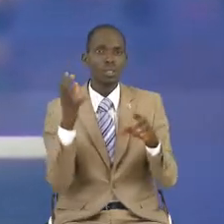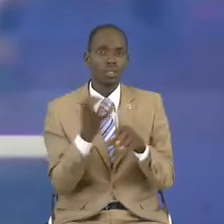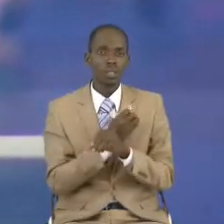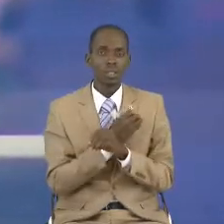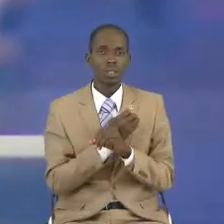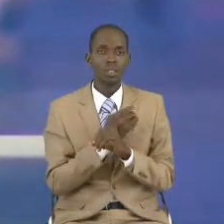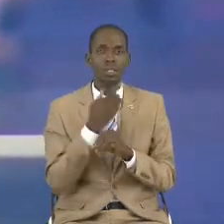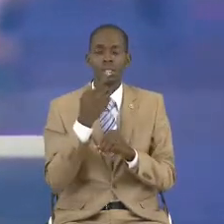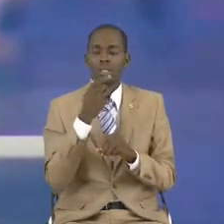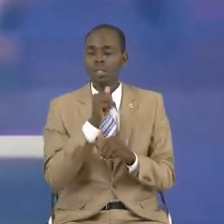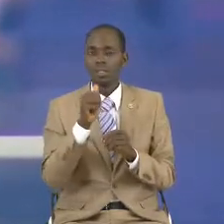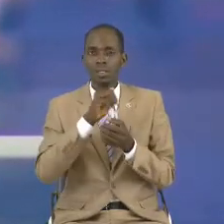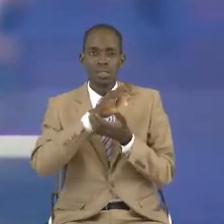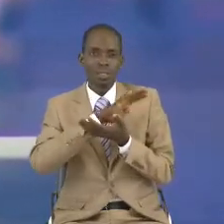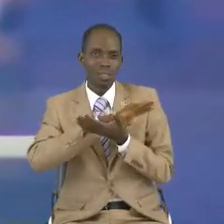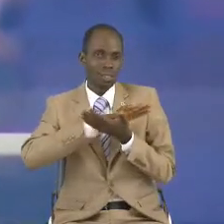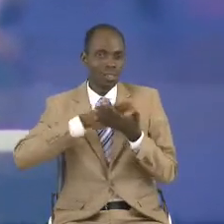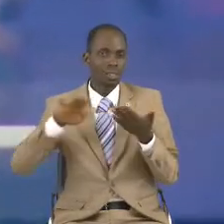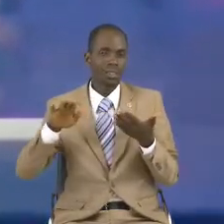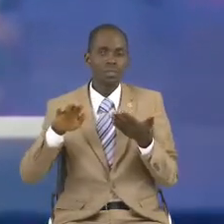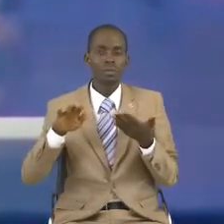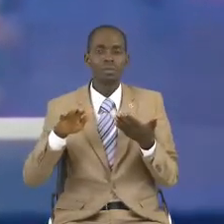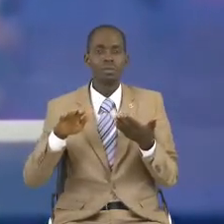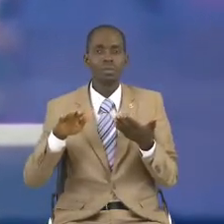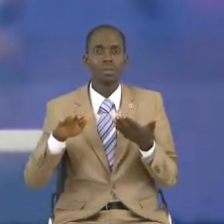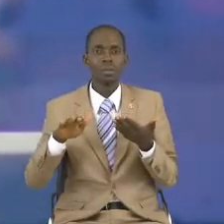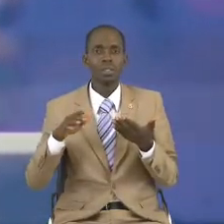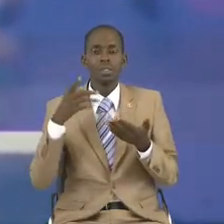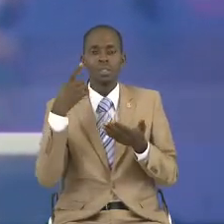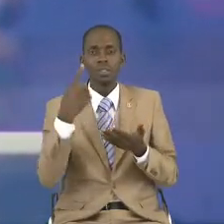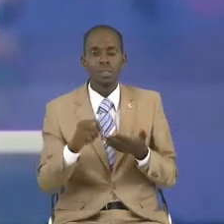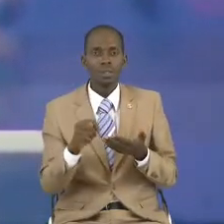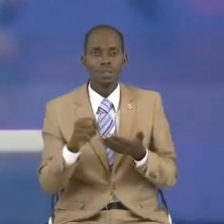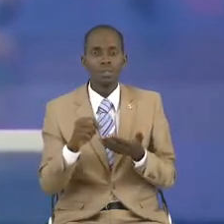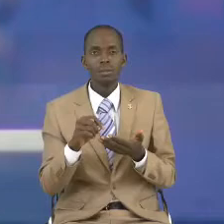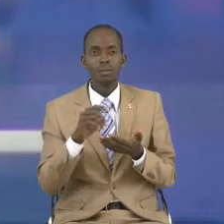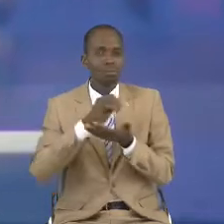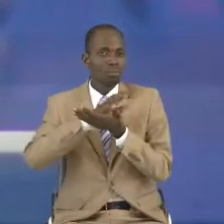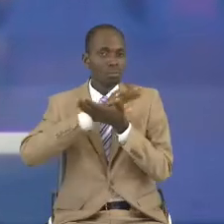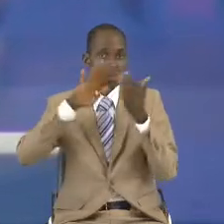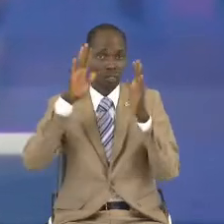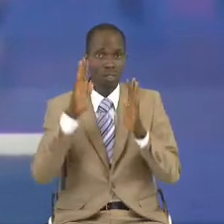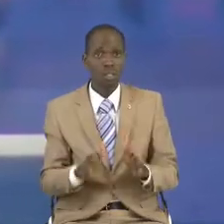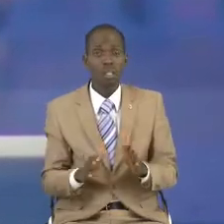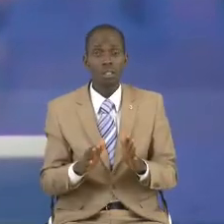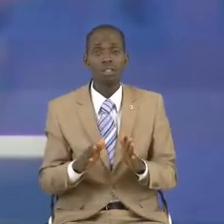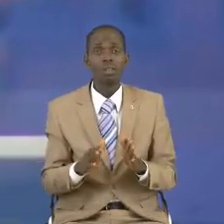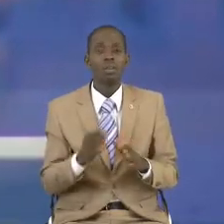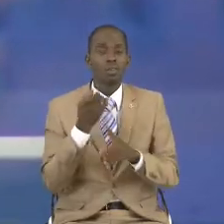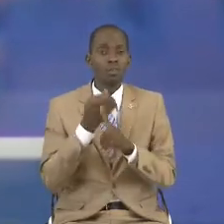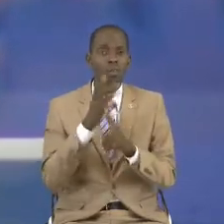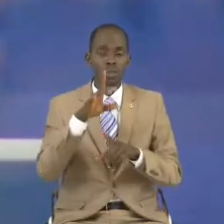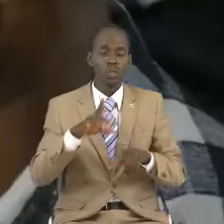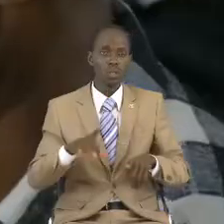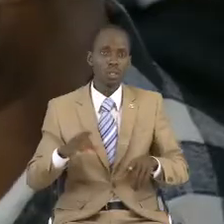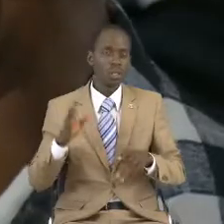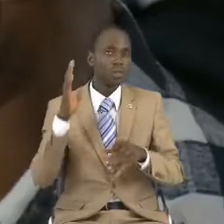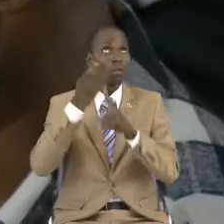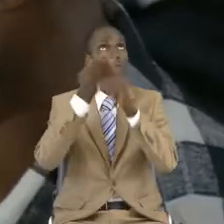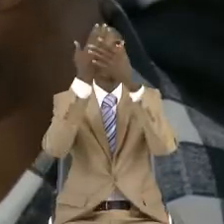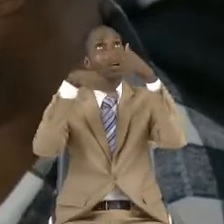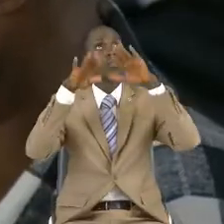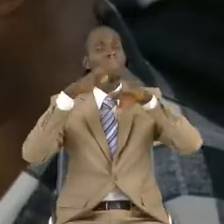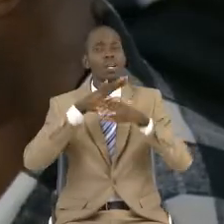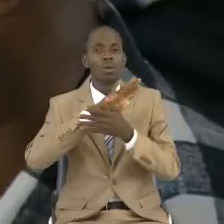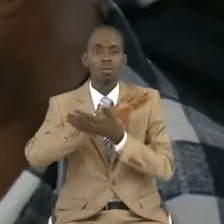cleaner the milking the eraser from heaven it will wipe away all your sin